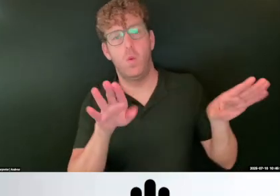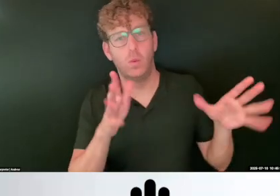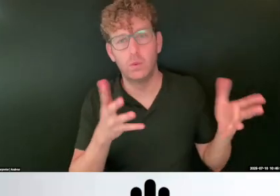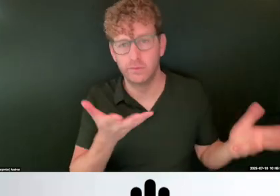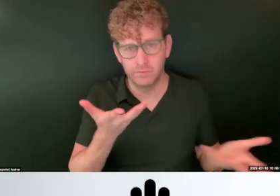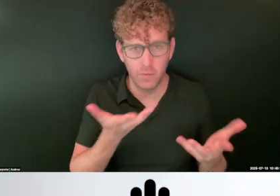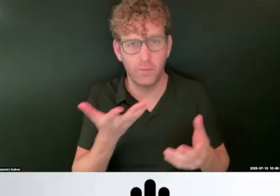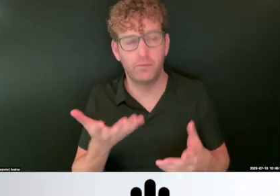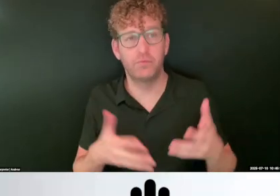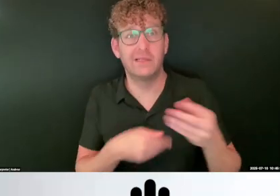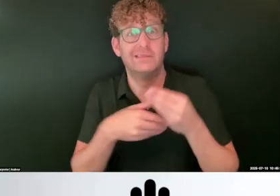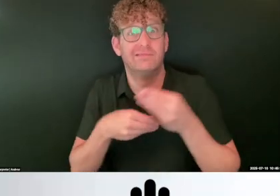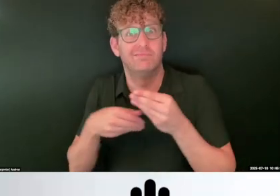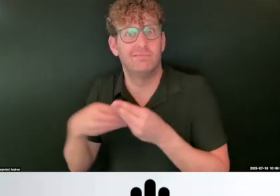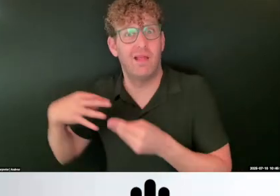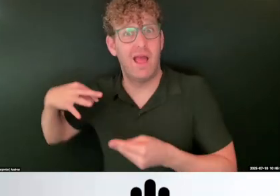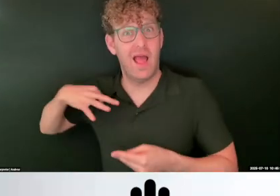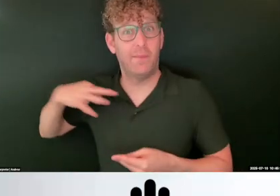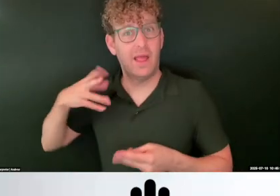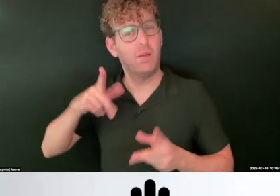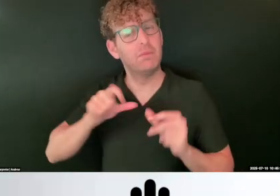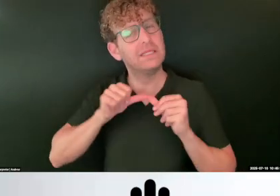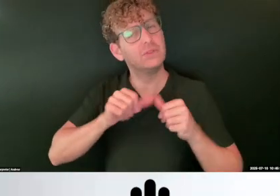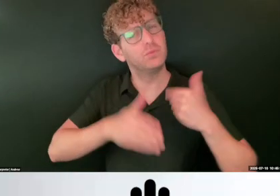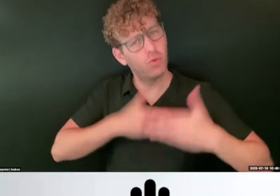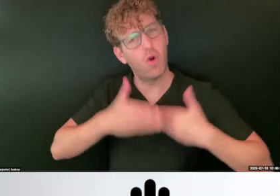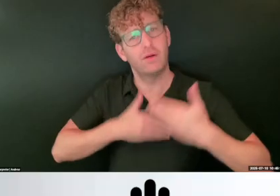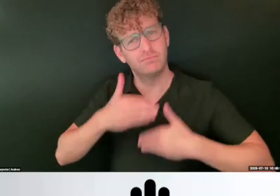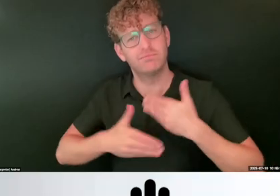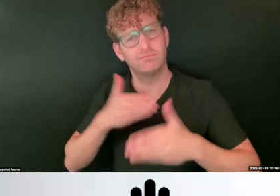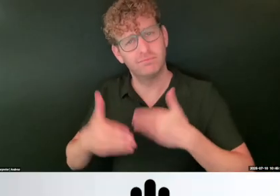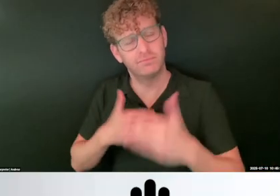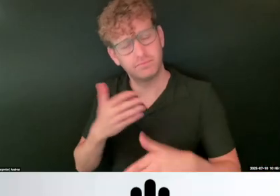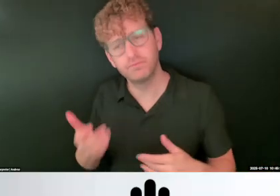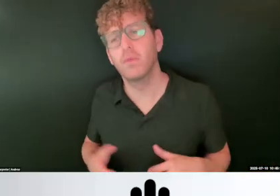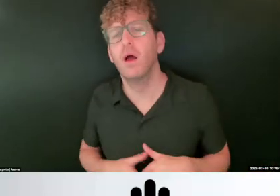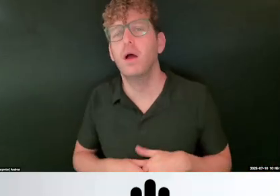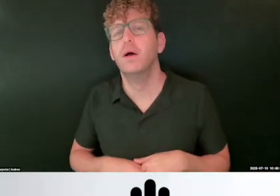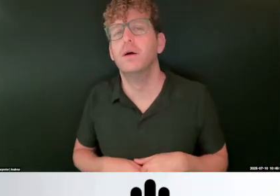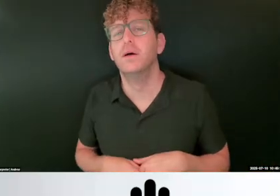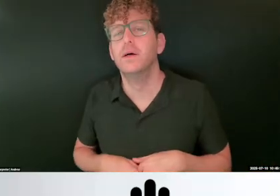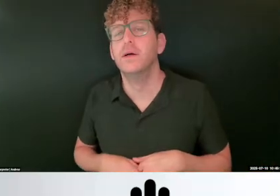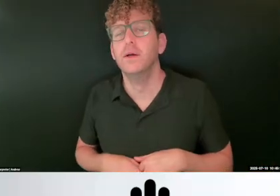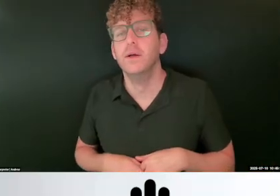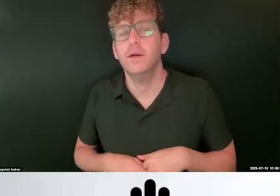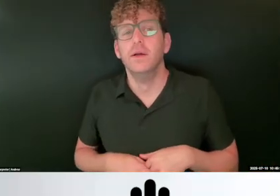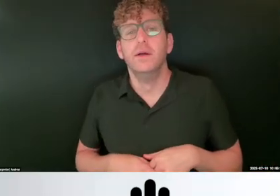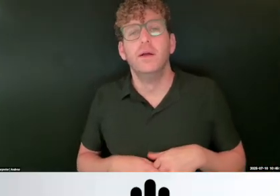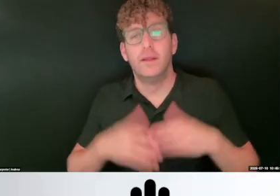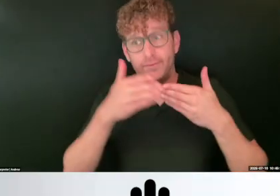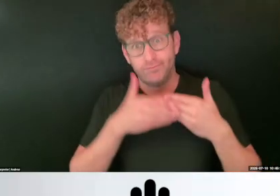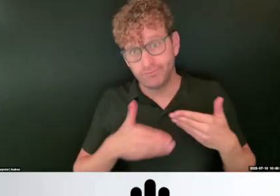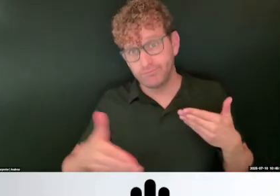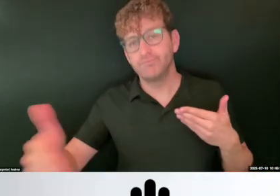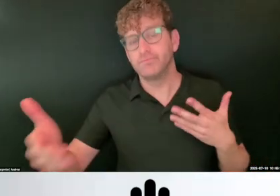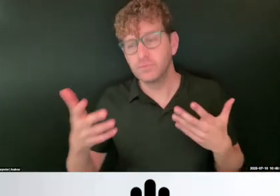those applications in the months following that. So there's still is a funding